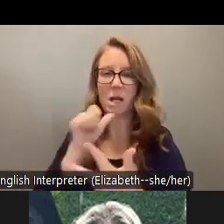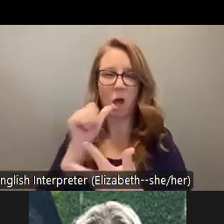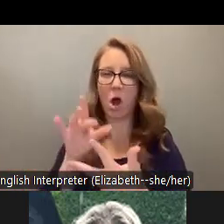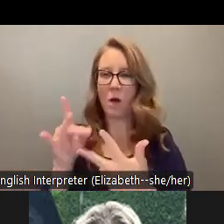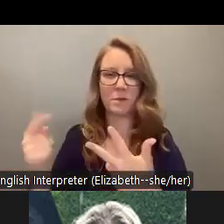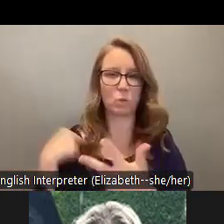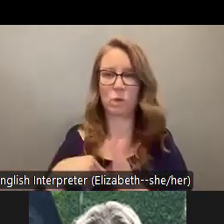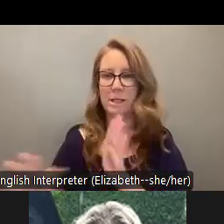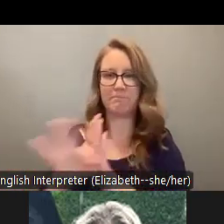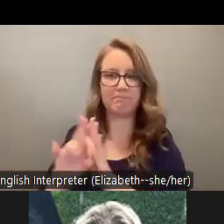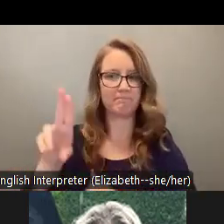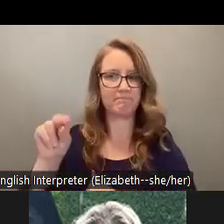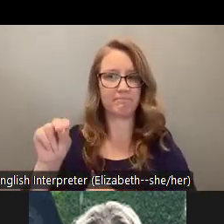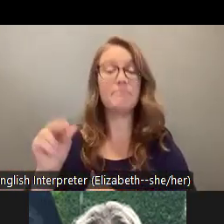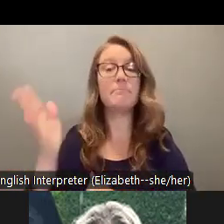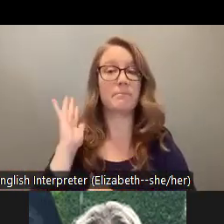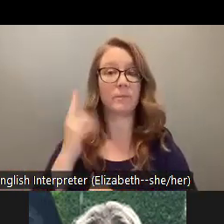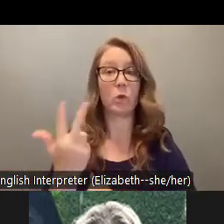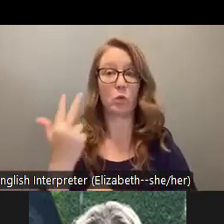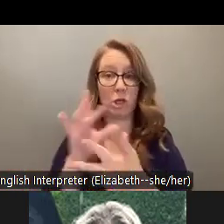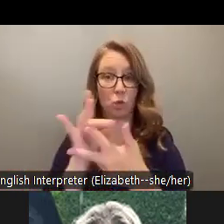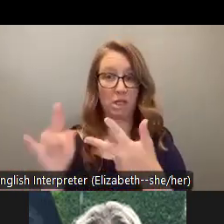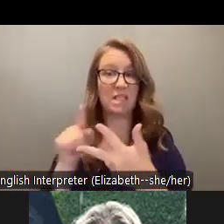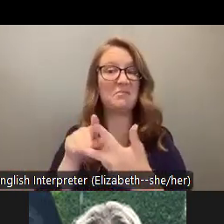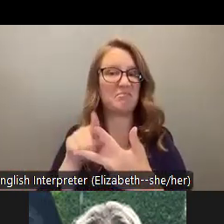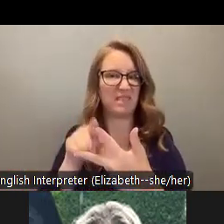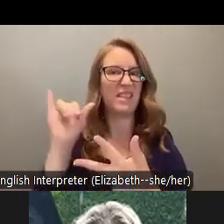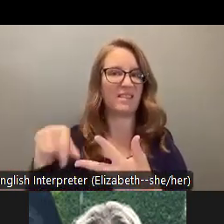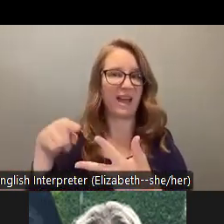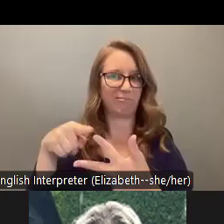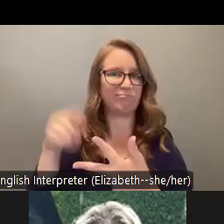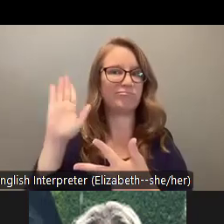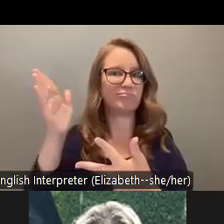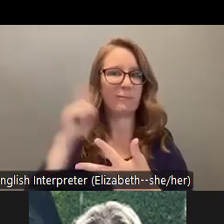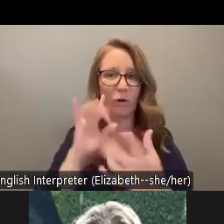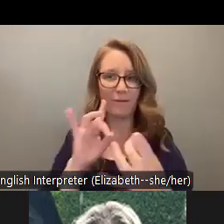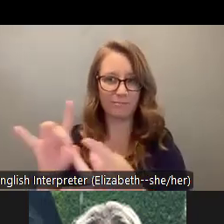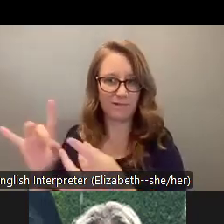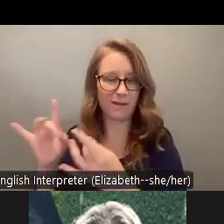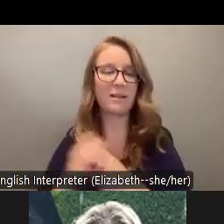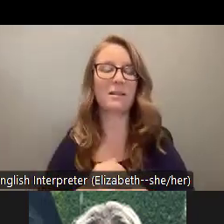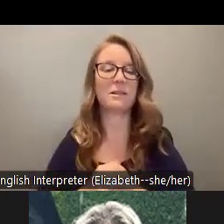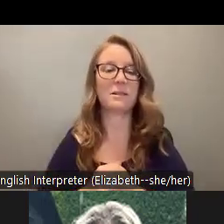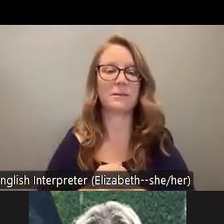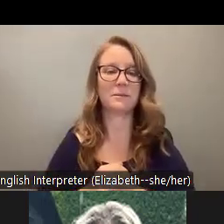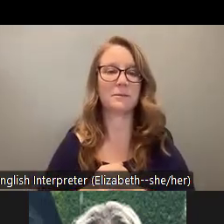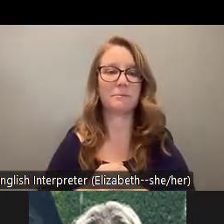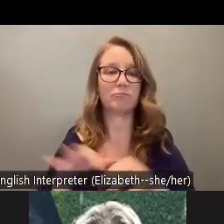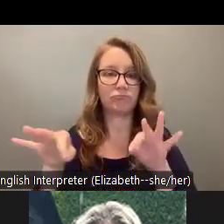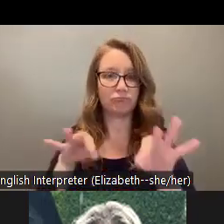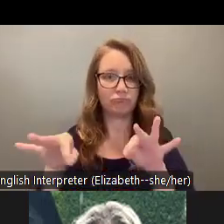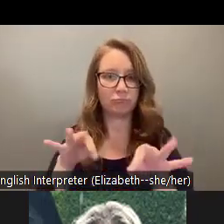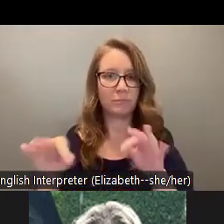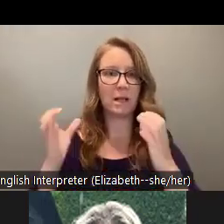selected. This was one of the three original choices that was presented for feedback. And the description is clients